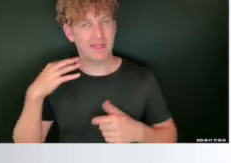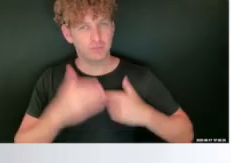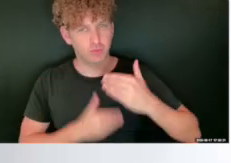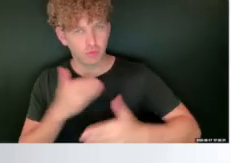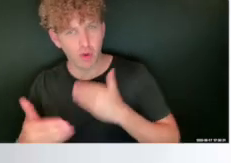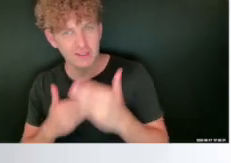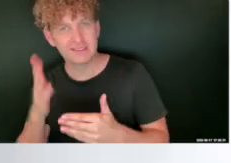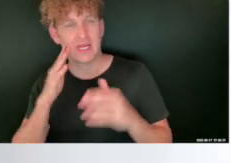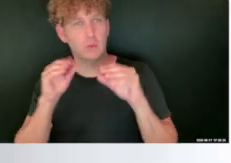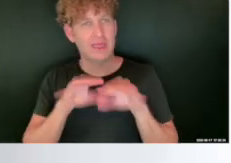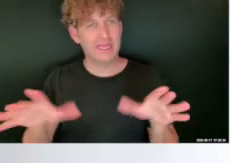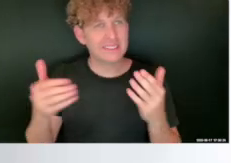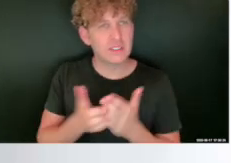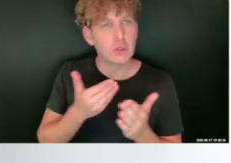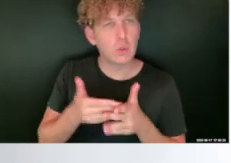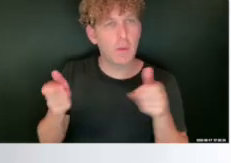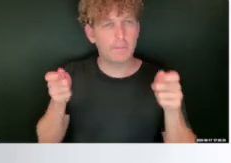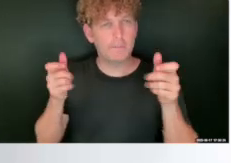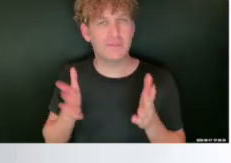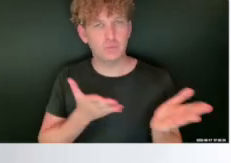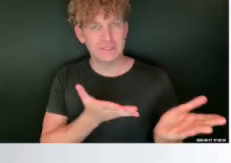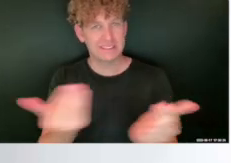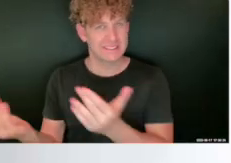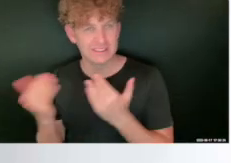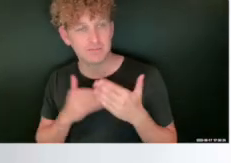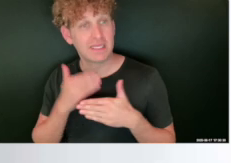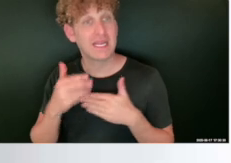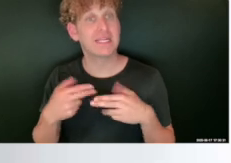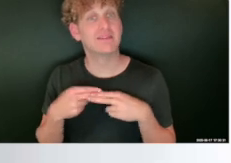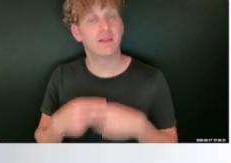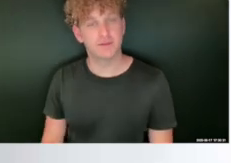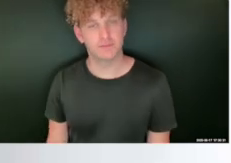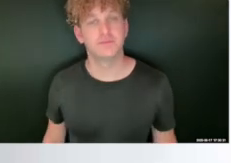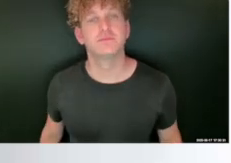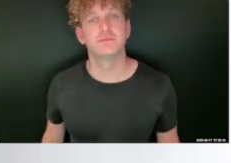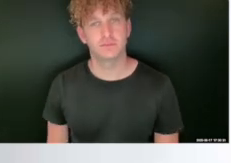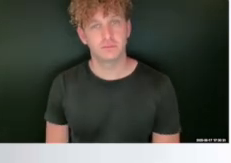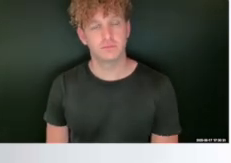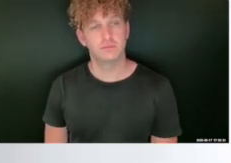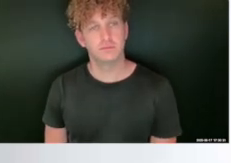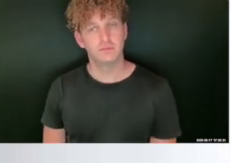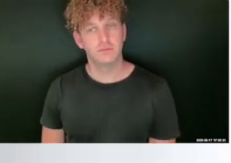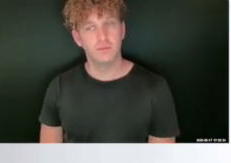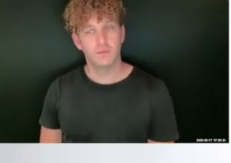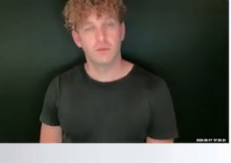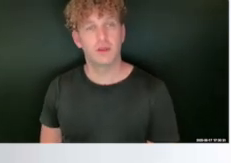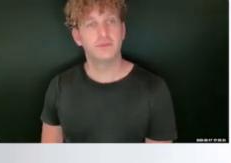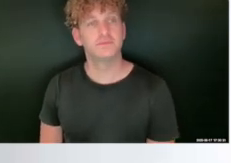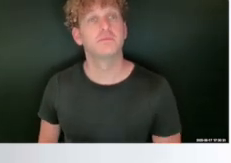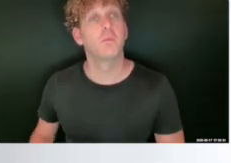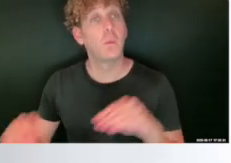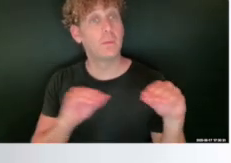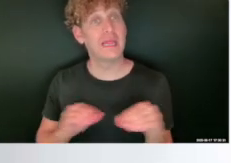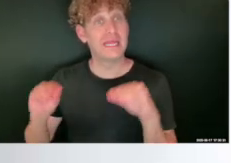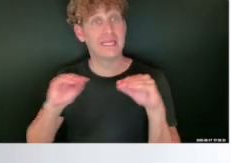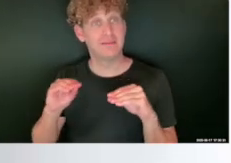leaders, utility providers, project partners, technology